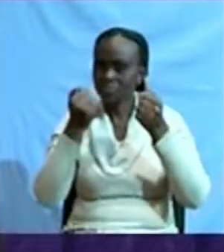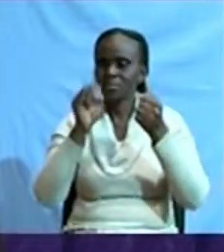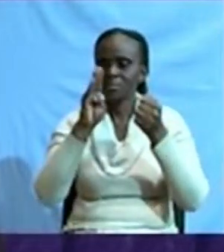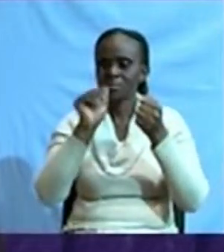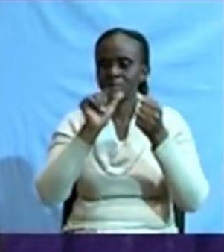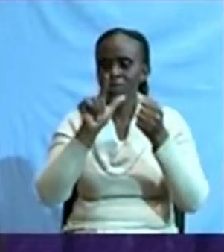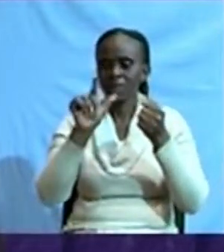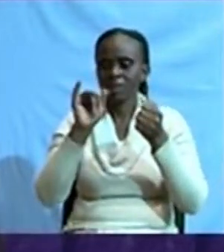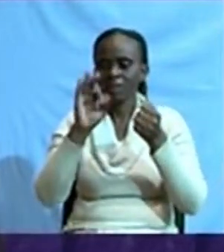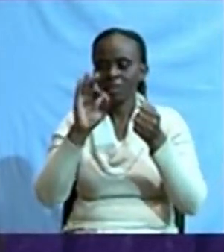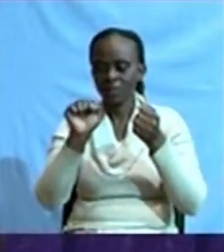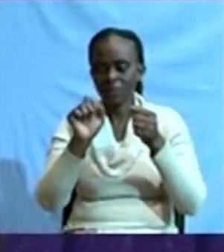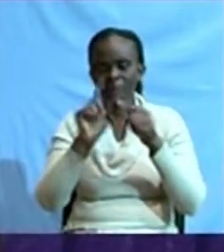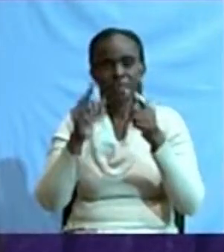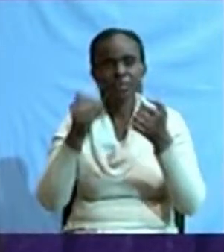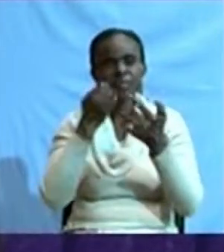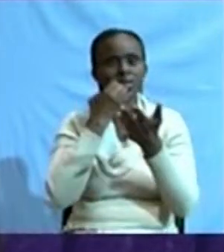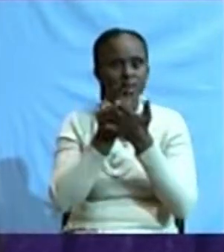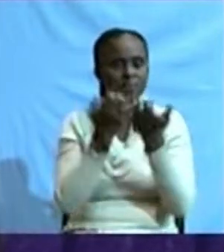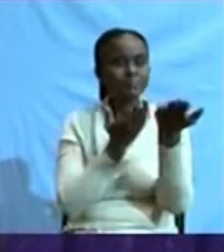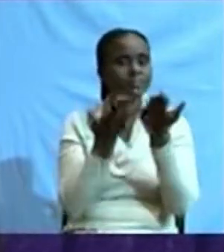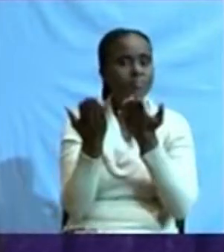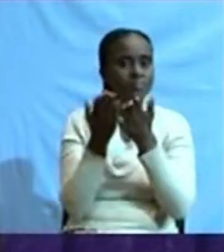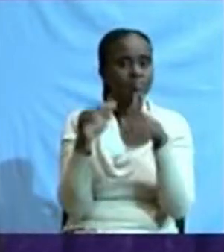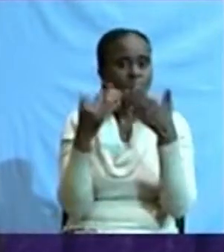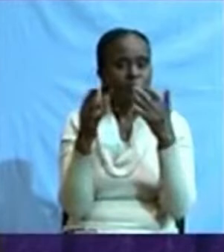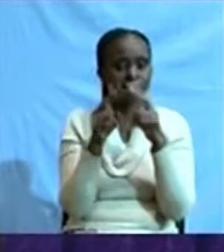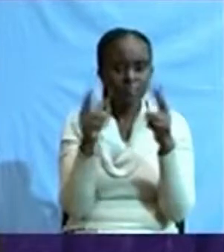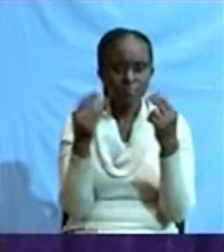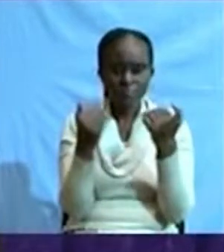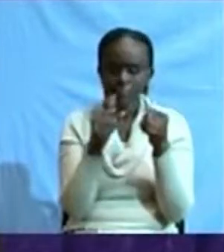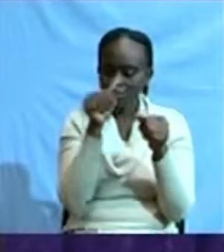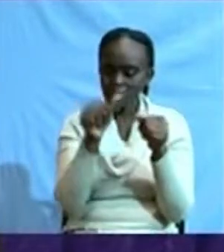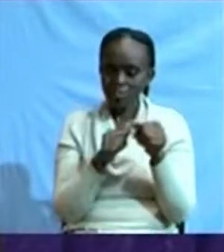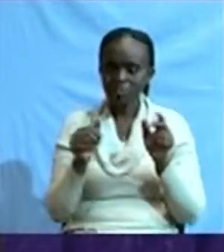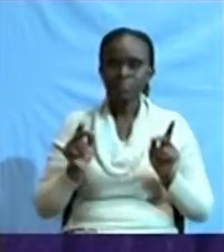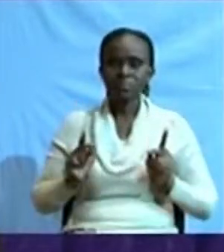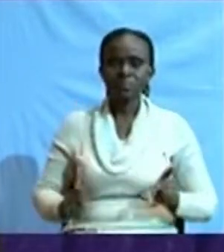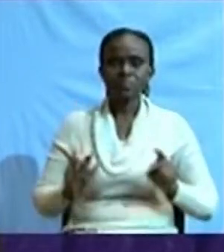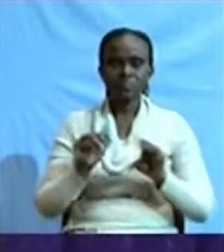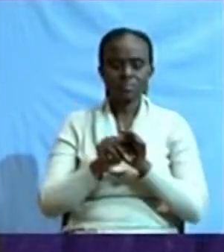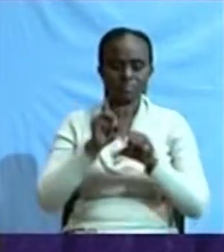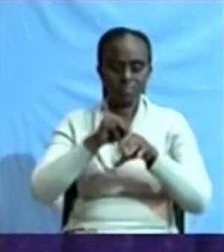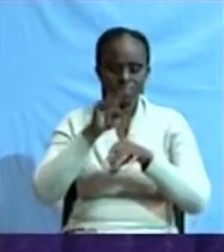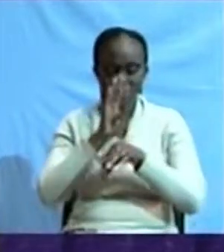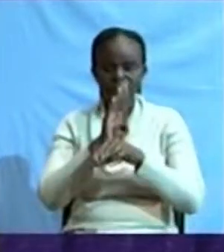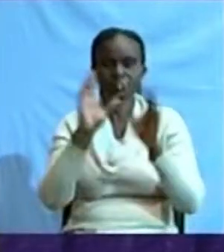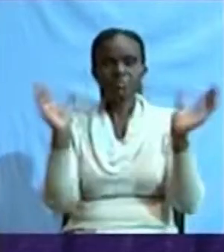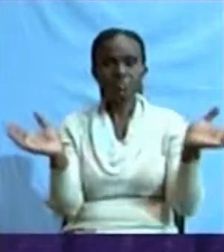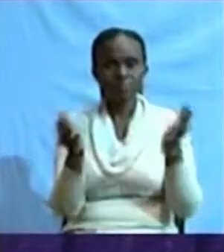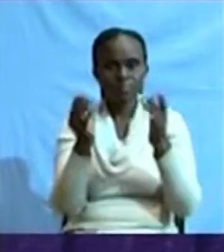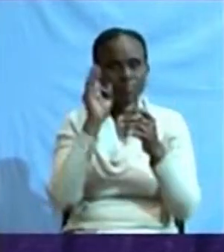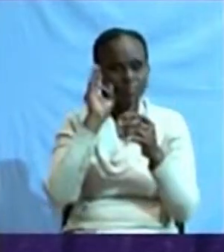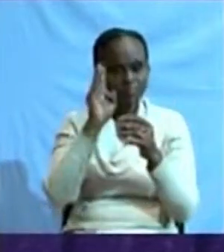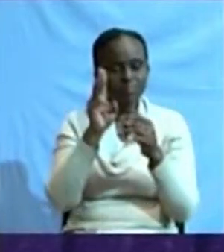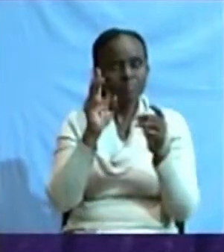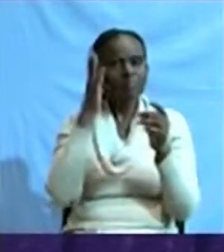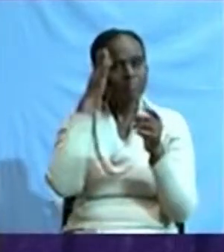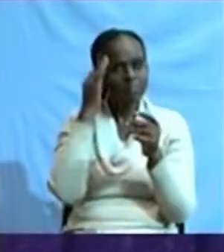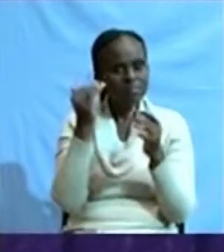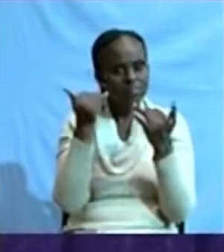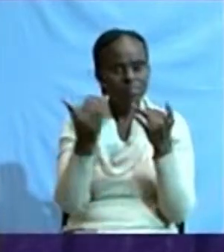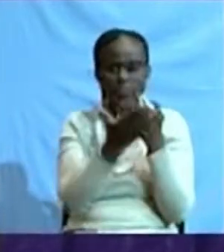doing that, is evidence of service delivery, so that every citizen in Mbala will be encouraged as to